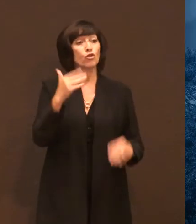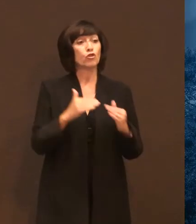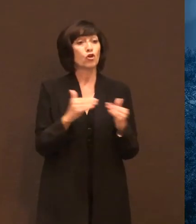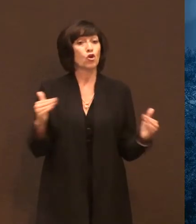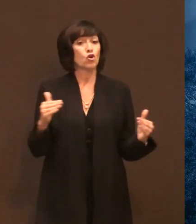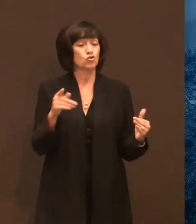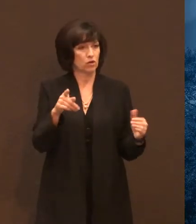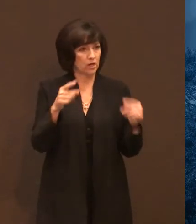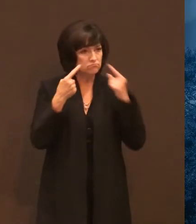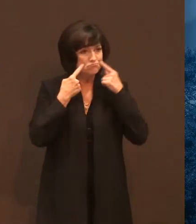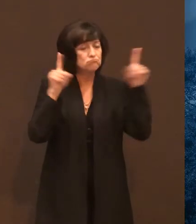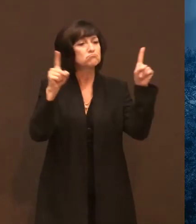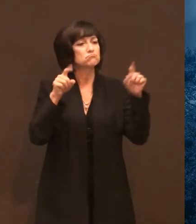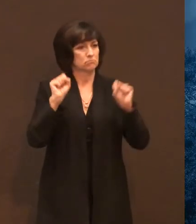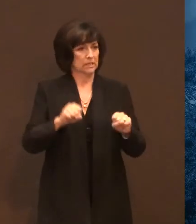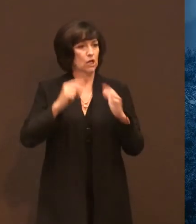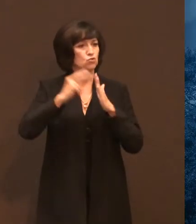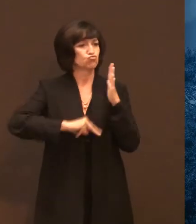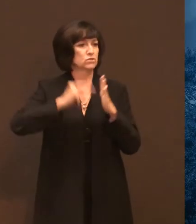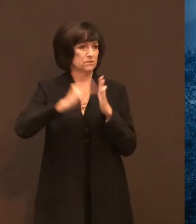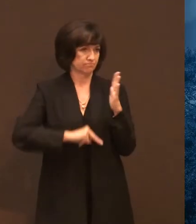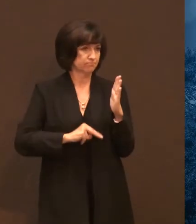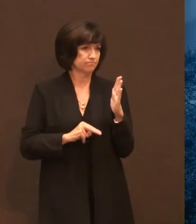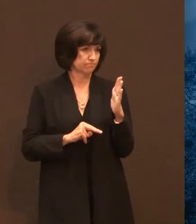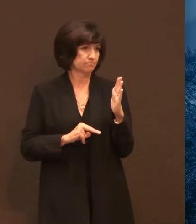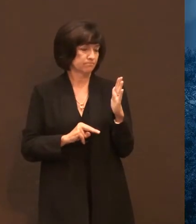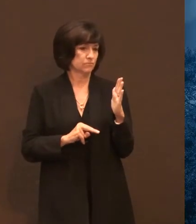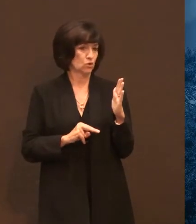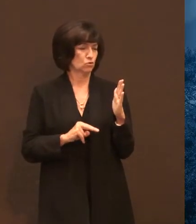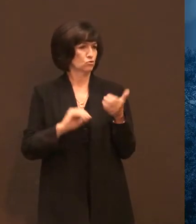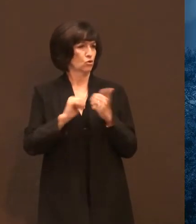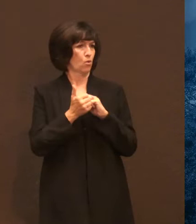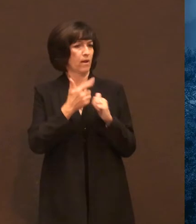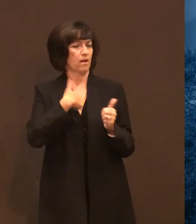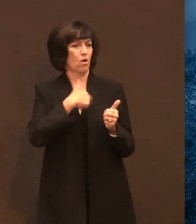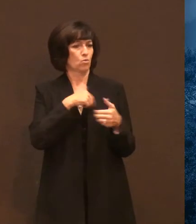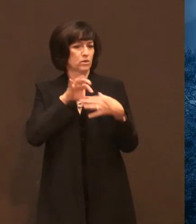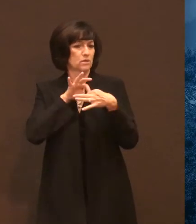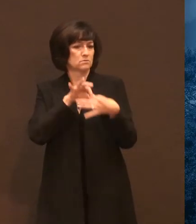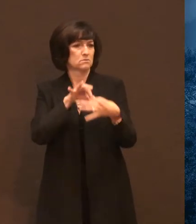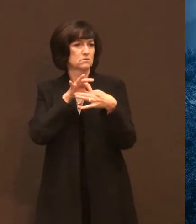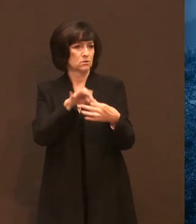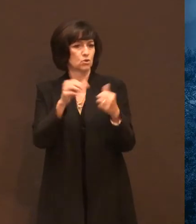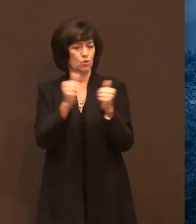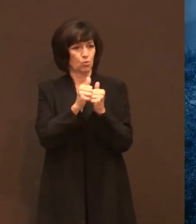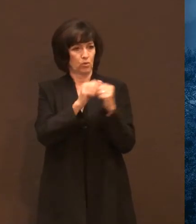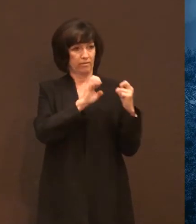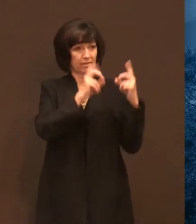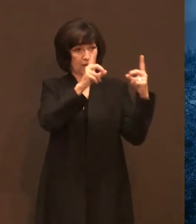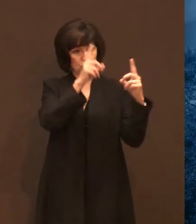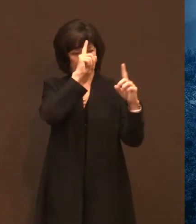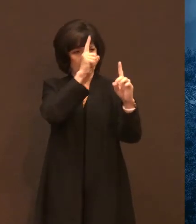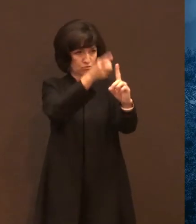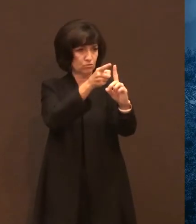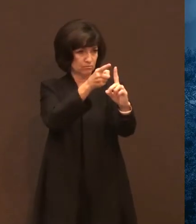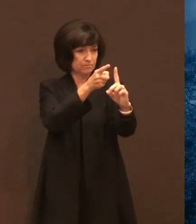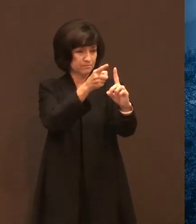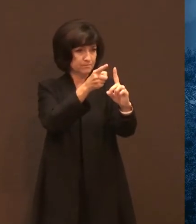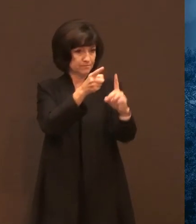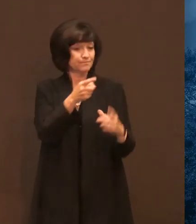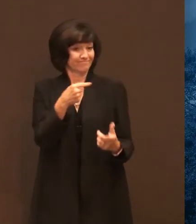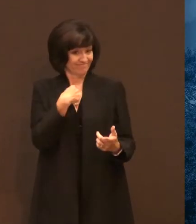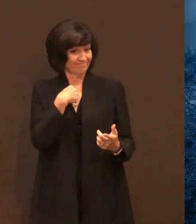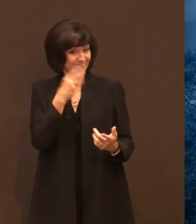becomes a priority for us with respect to our educational objectives. And then we see the study, and we did see that